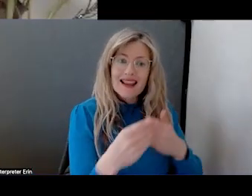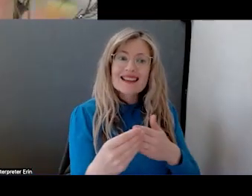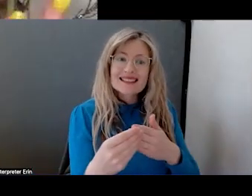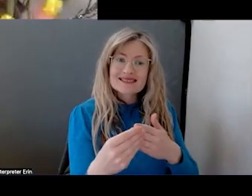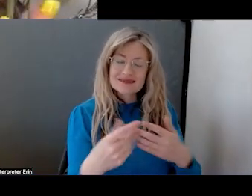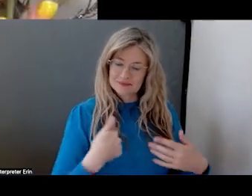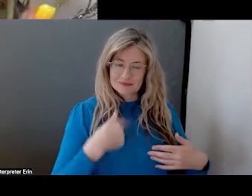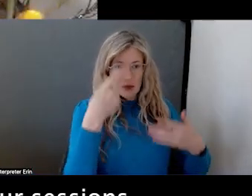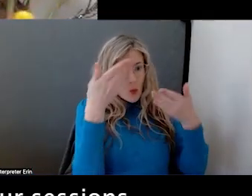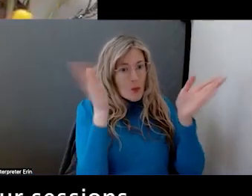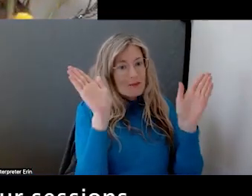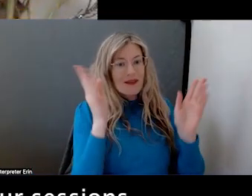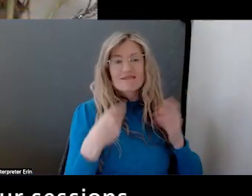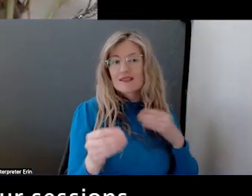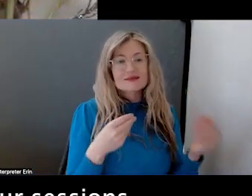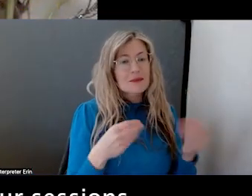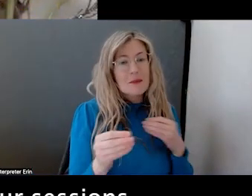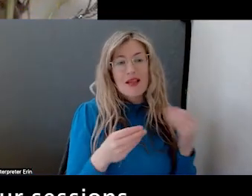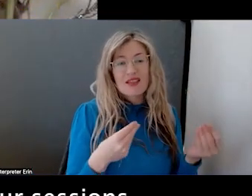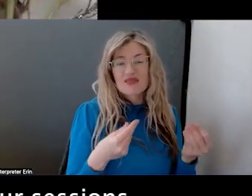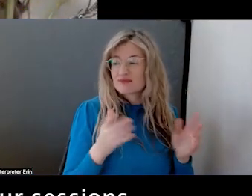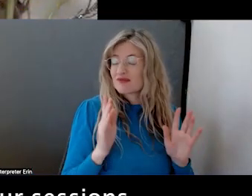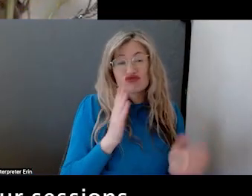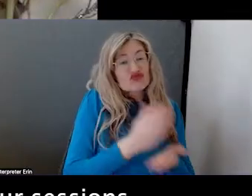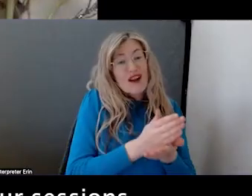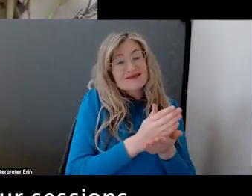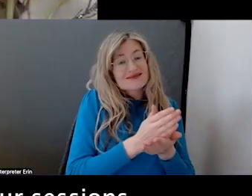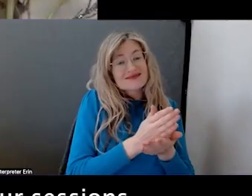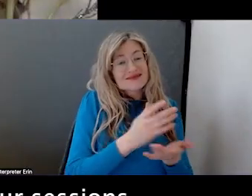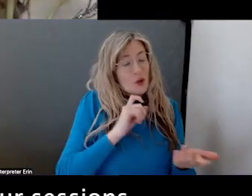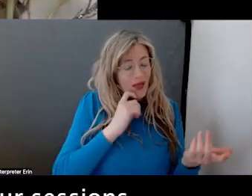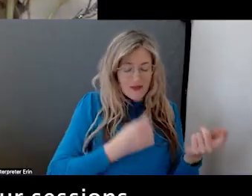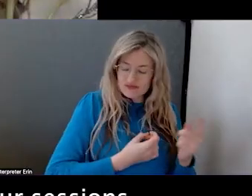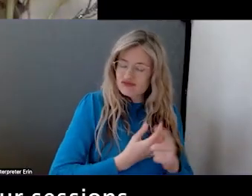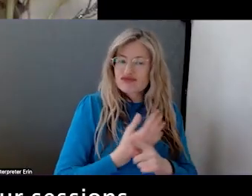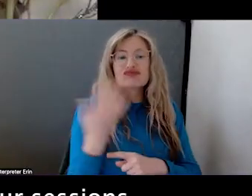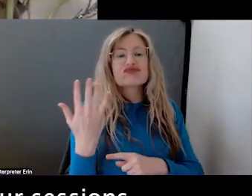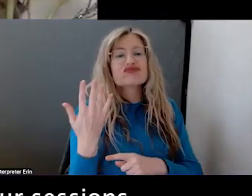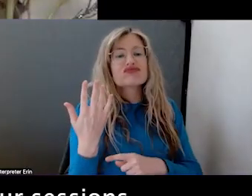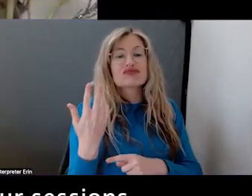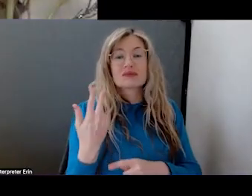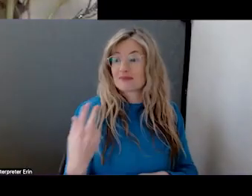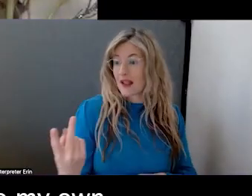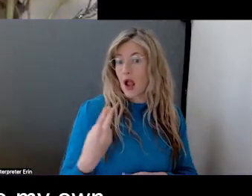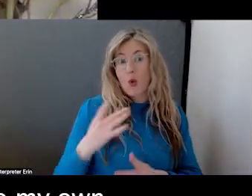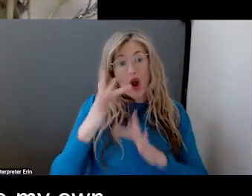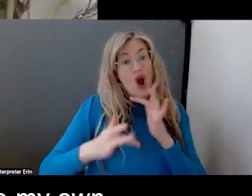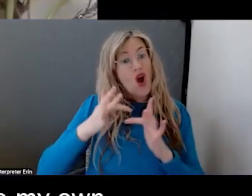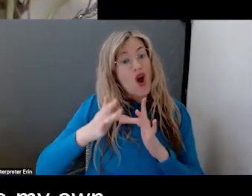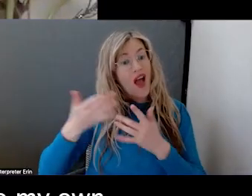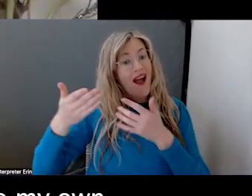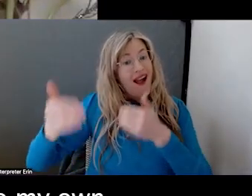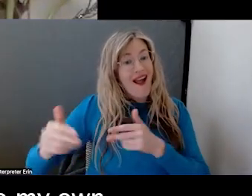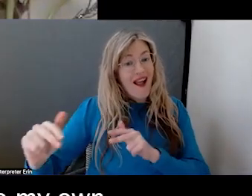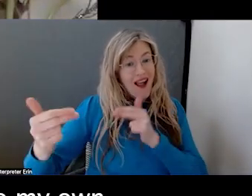just trust that things can happen organically as they did in our sessions online anyway. So,